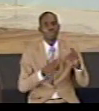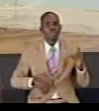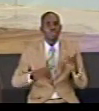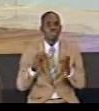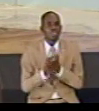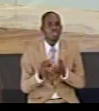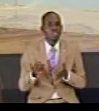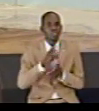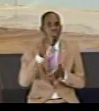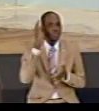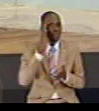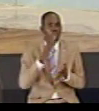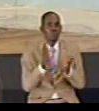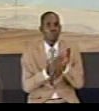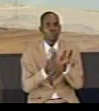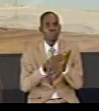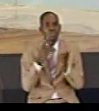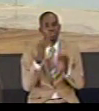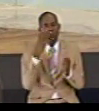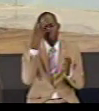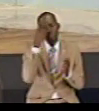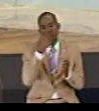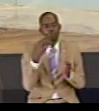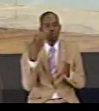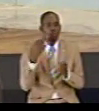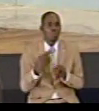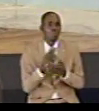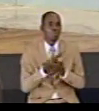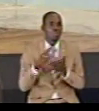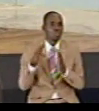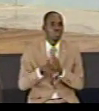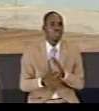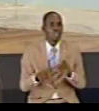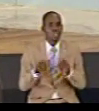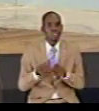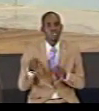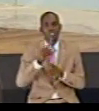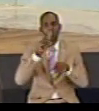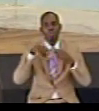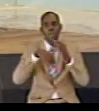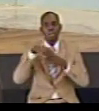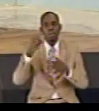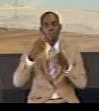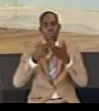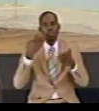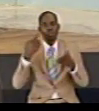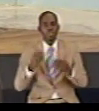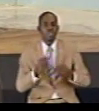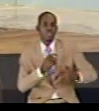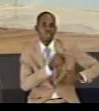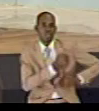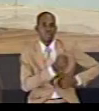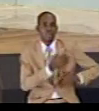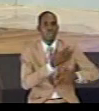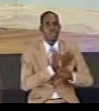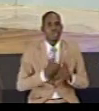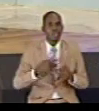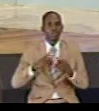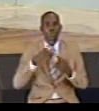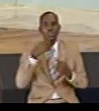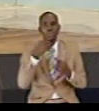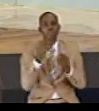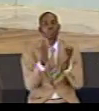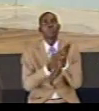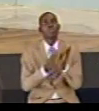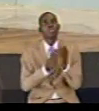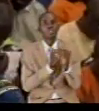holiness as they went out before the army, and to say, praise the Lord.